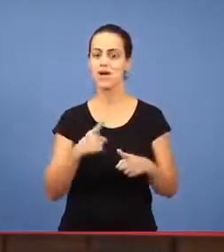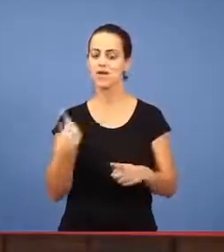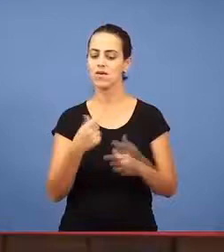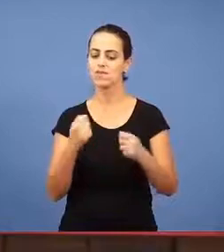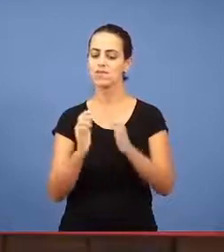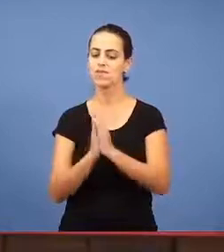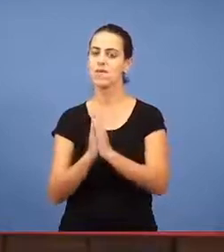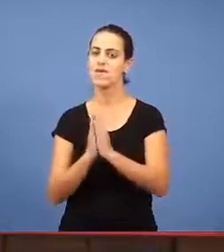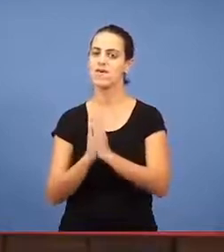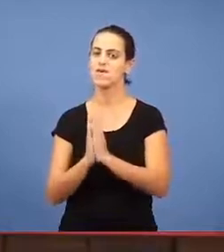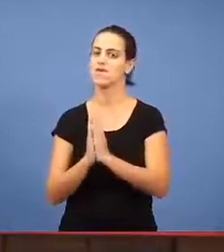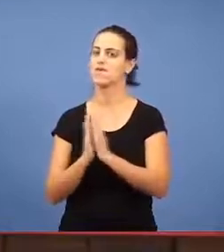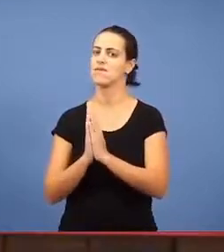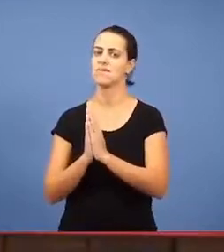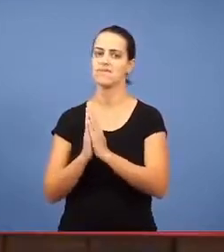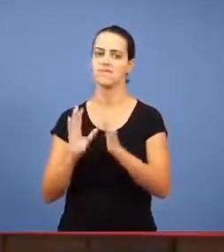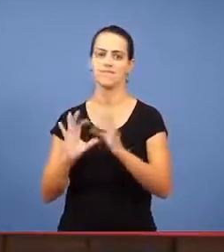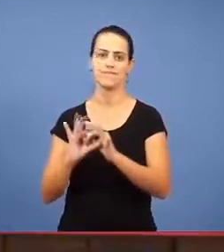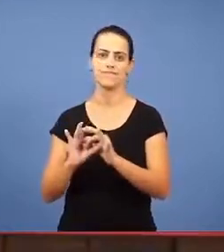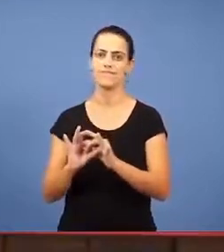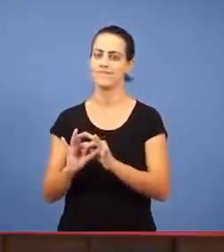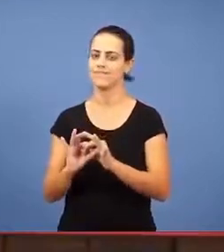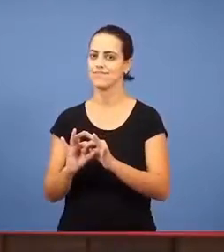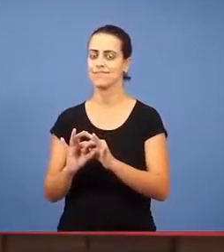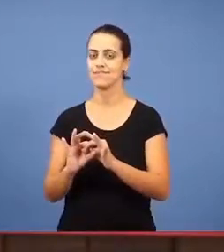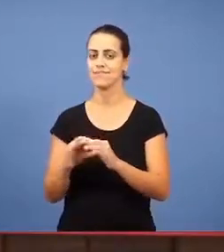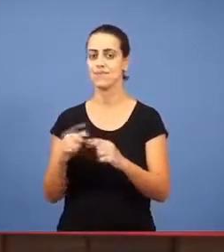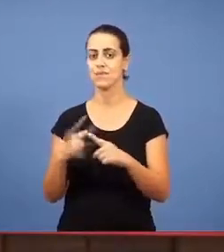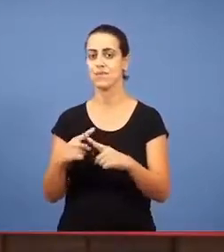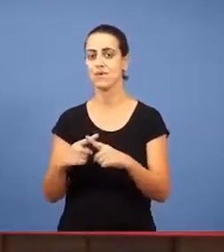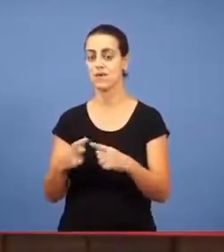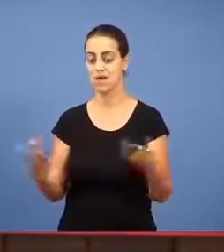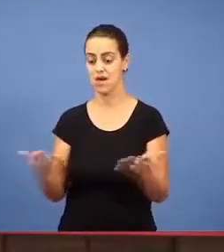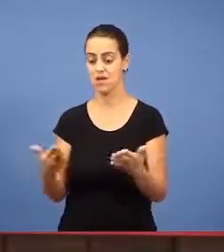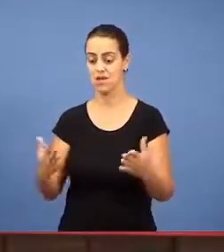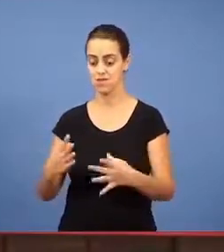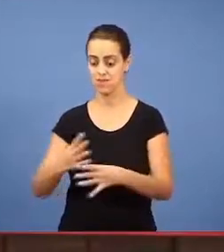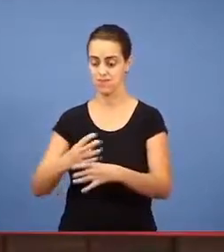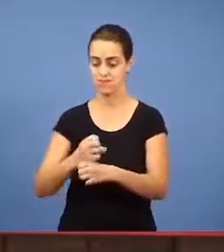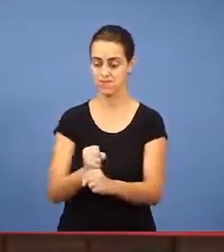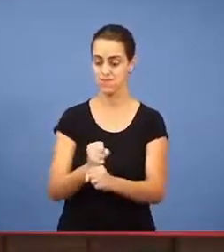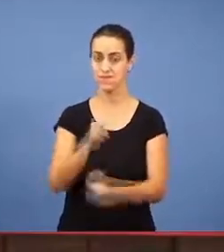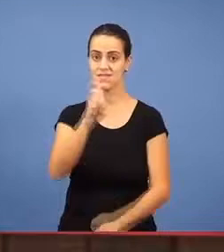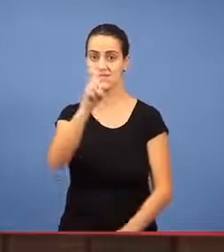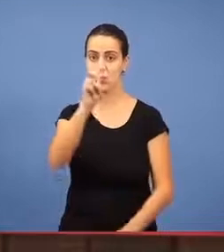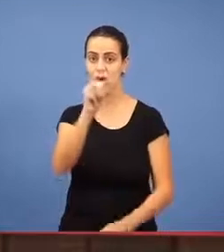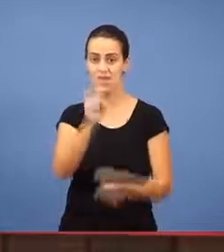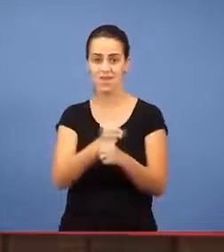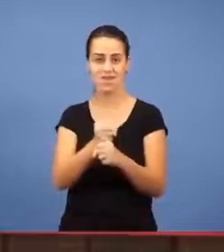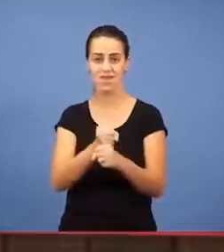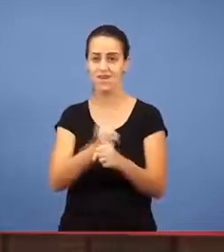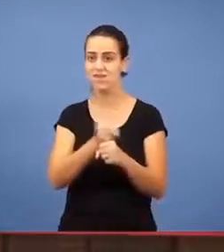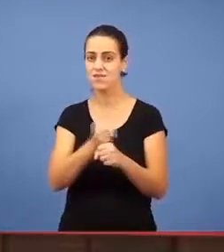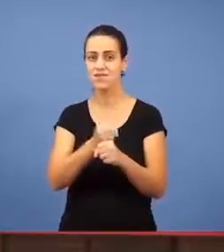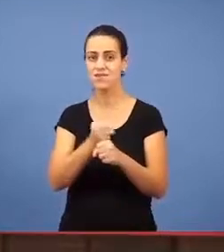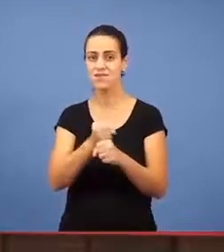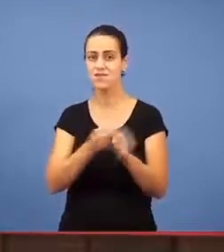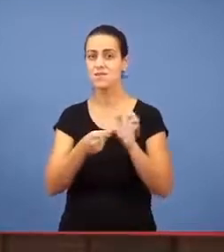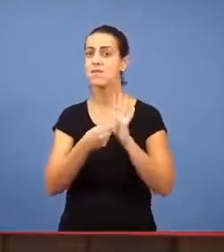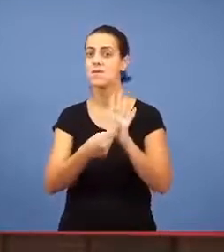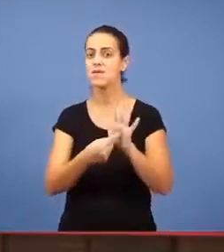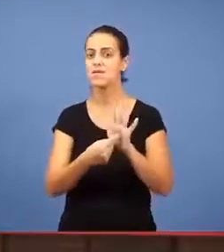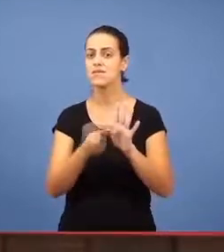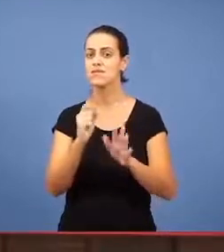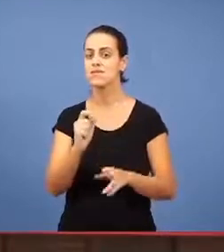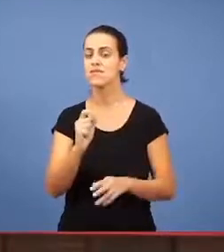to be closer to prayer, because today, the 50 years for us has shown what? Has